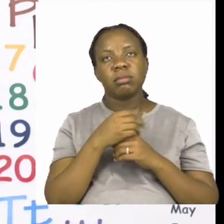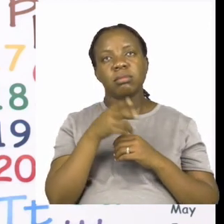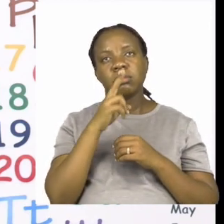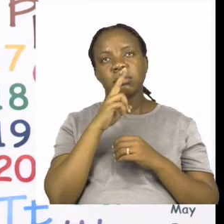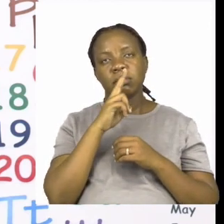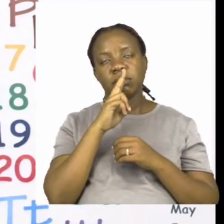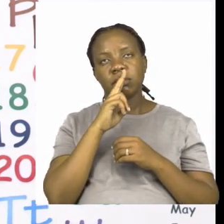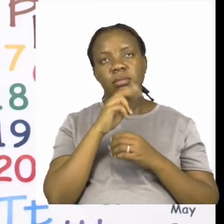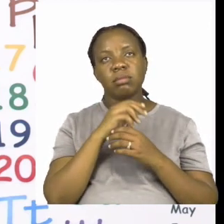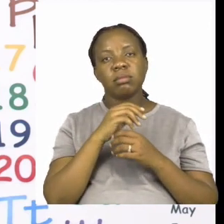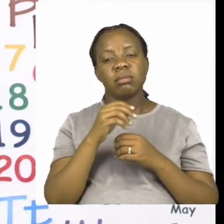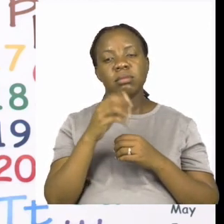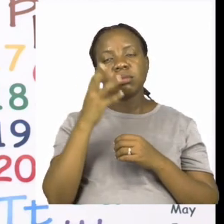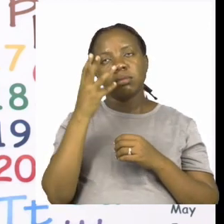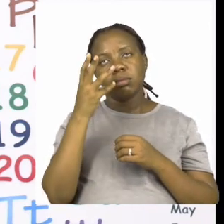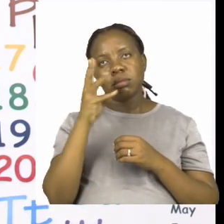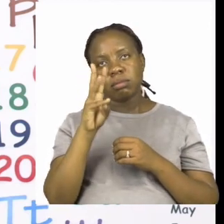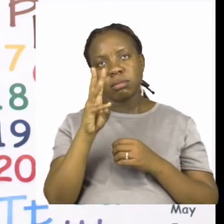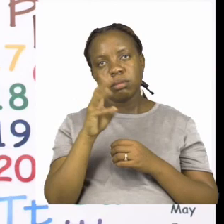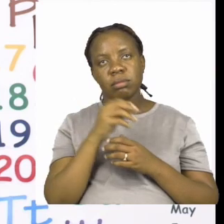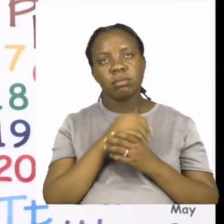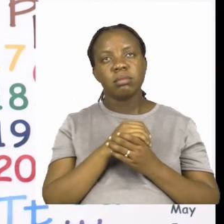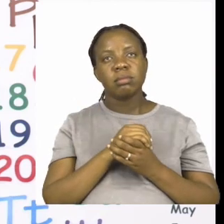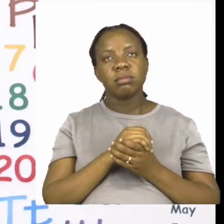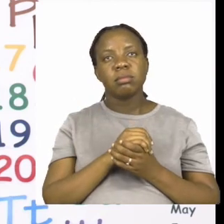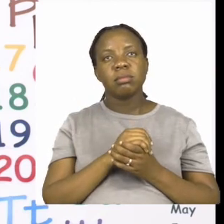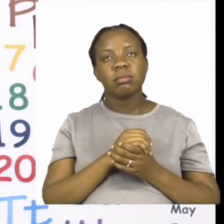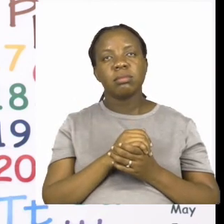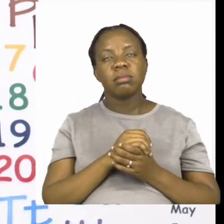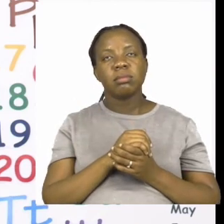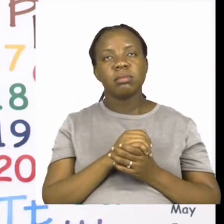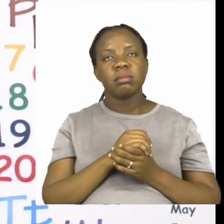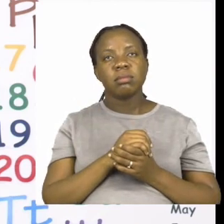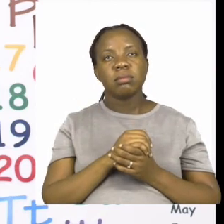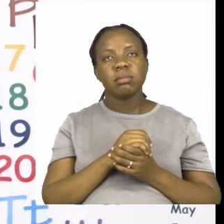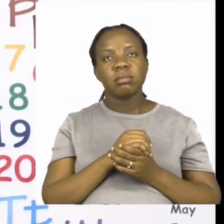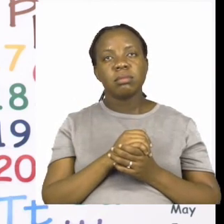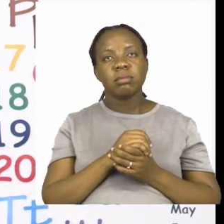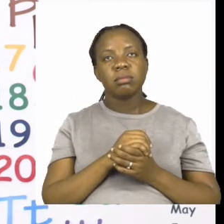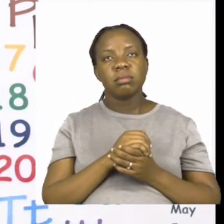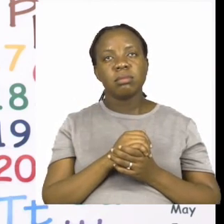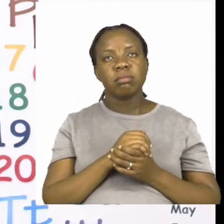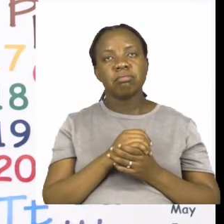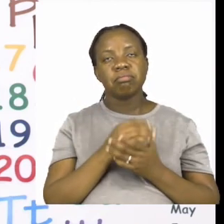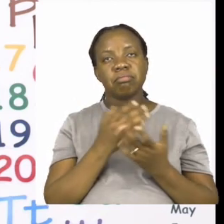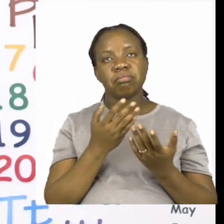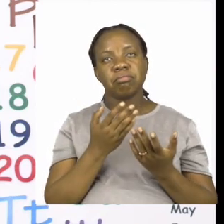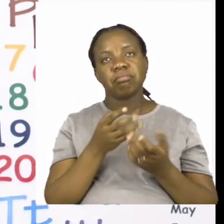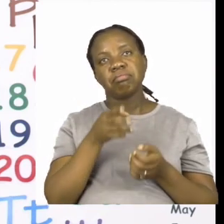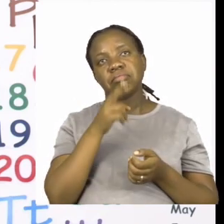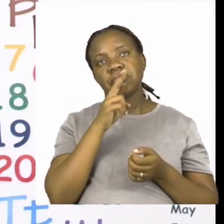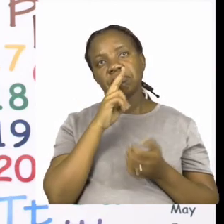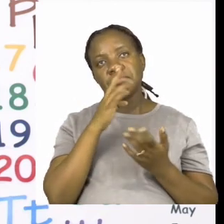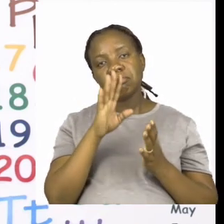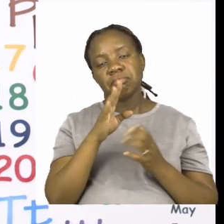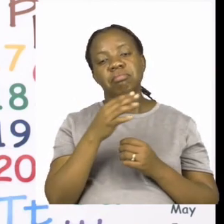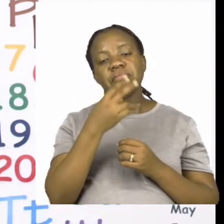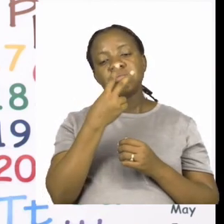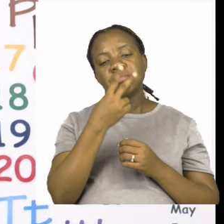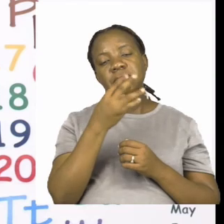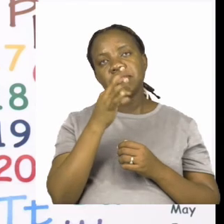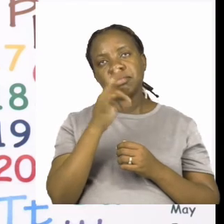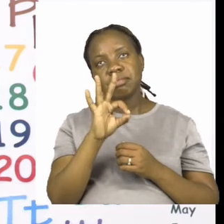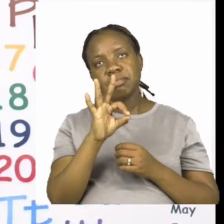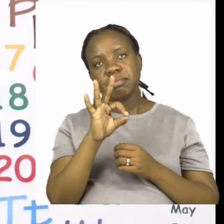to 6. And there we have our answer. So 29